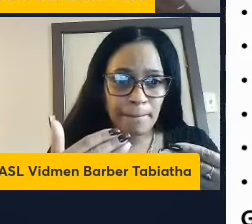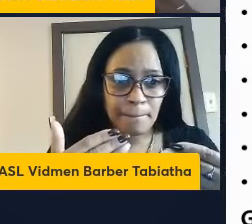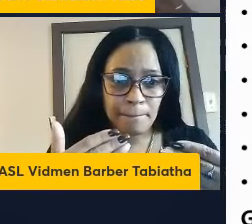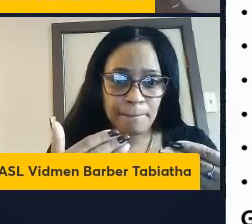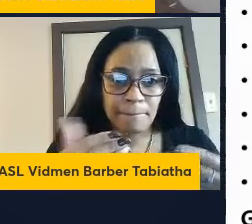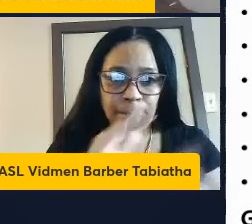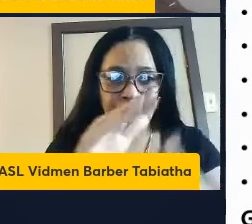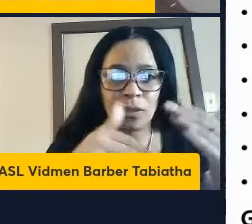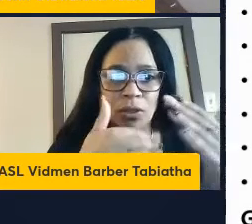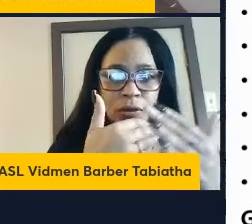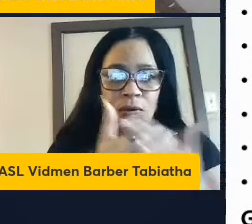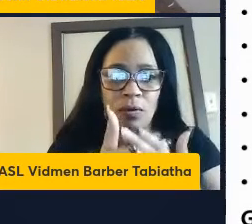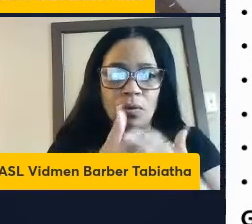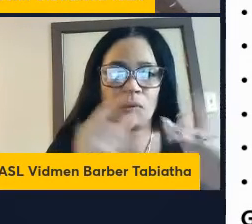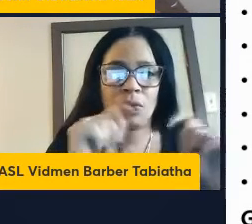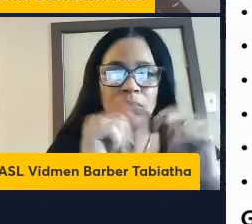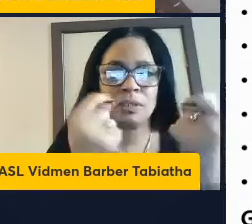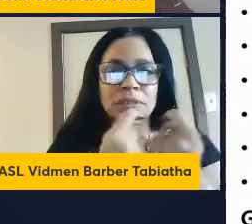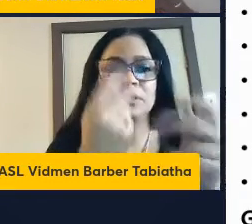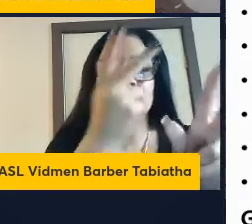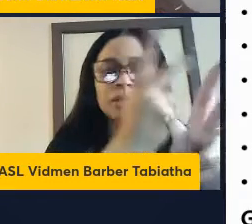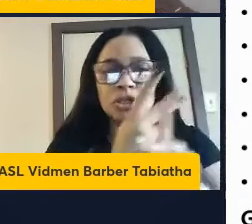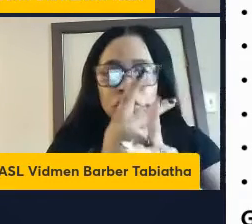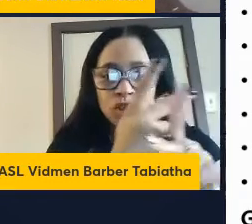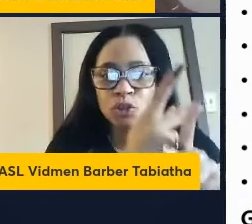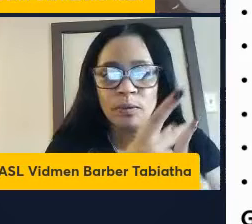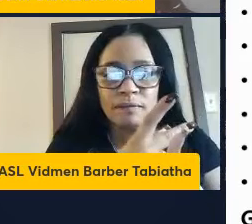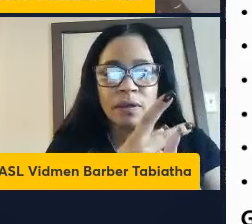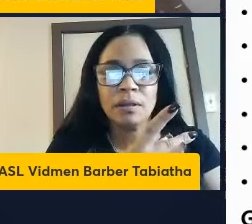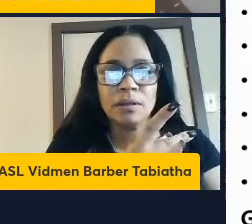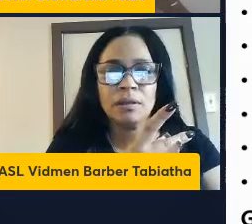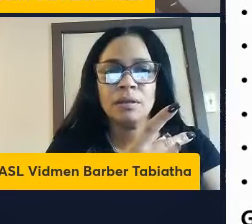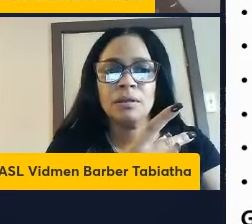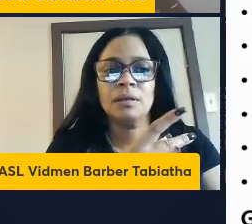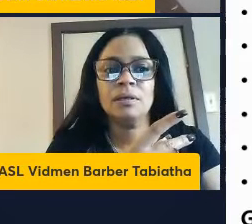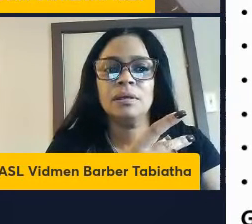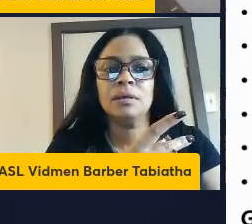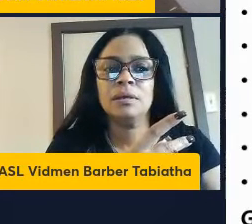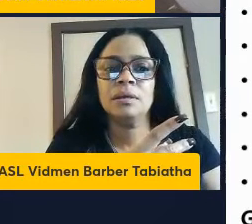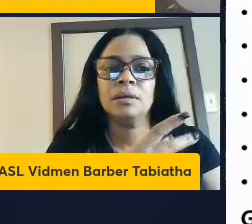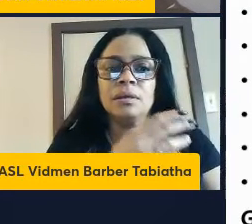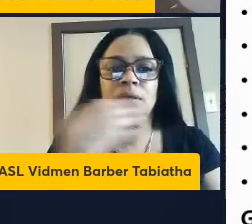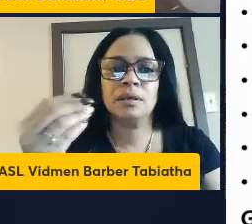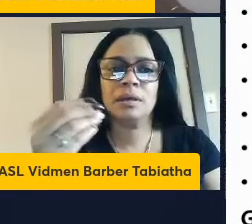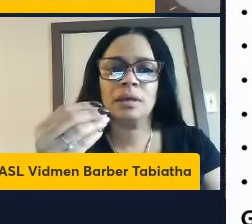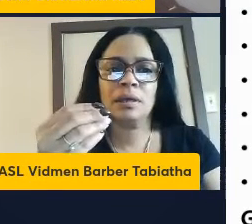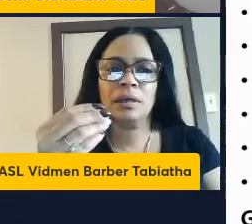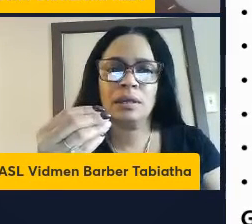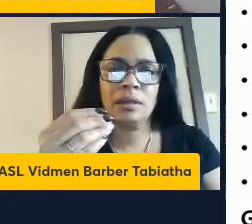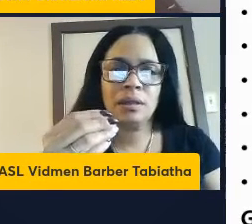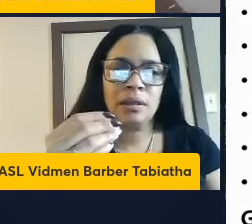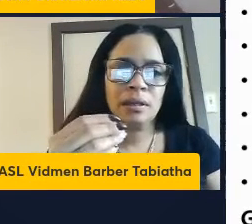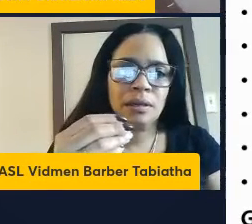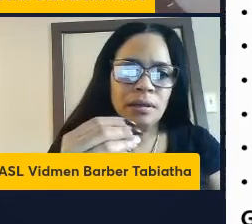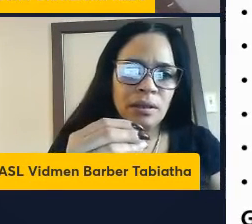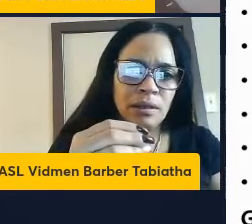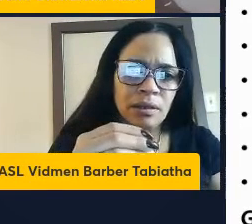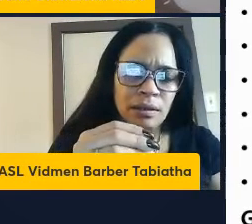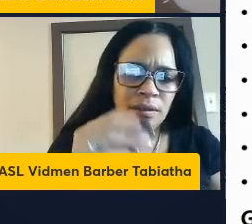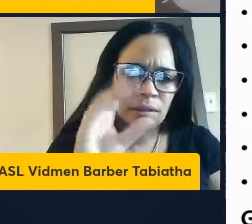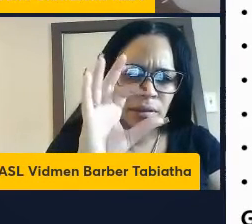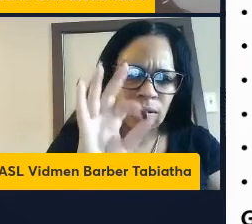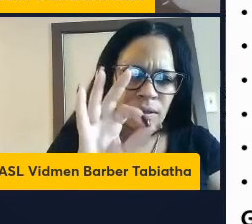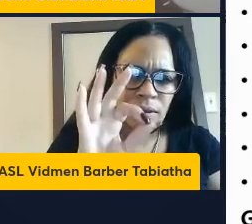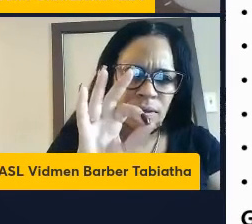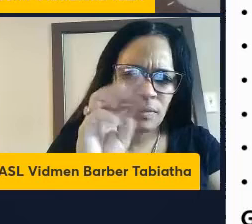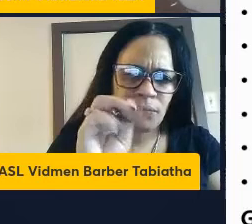all of my supervisors and collaborators at the HEMO Center, that is the Blood Center, the Faculty of